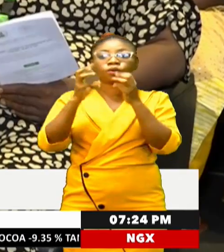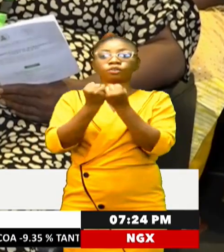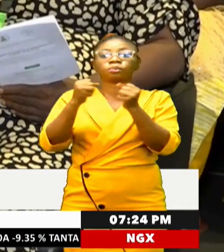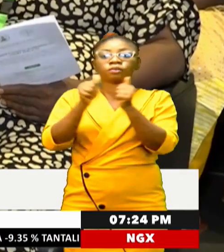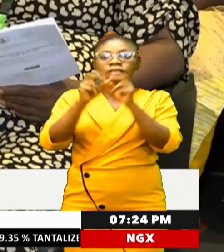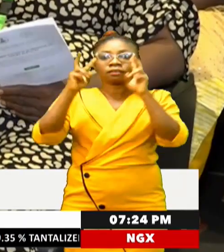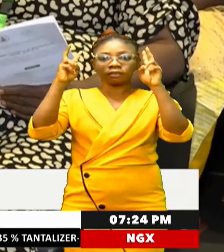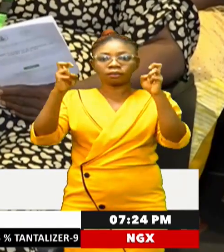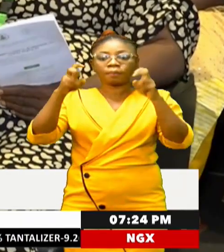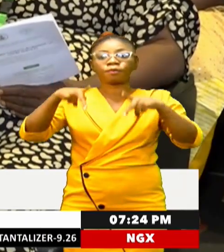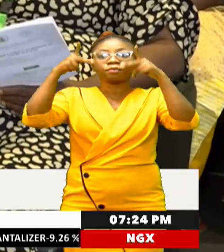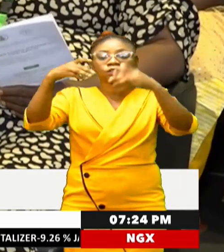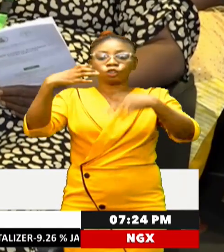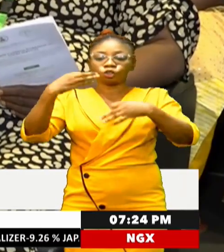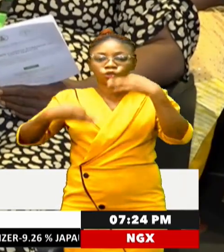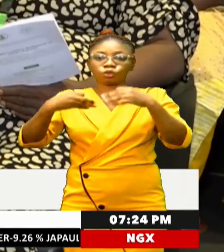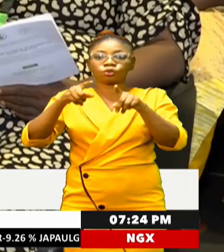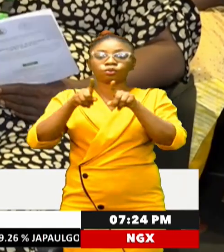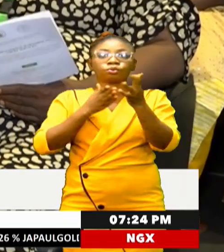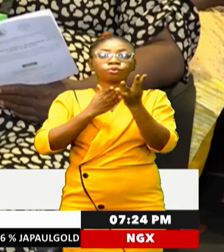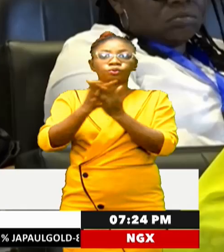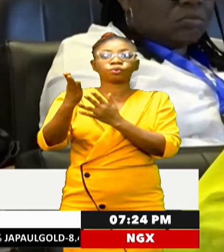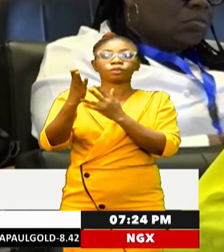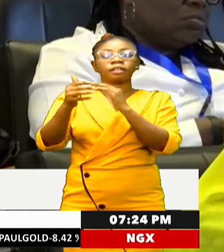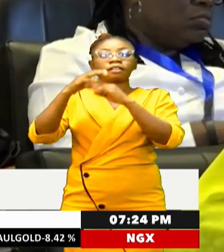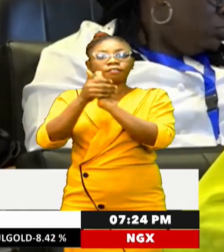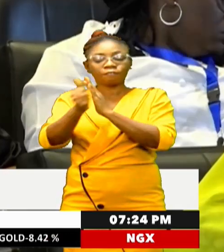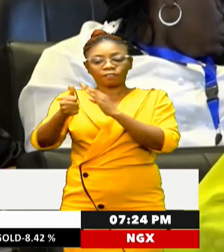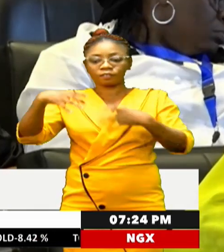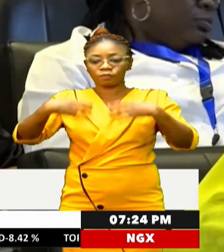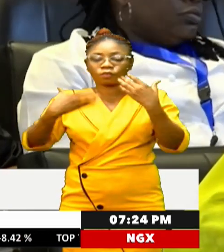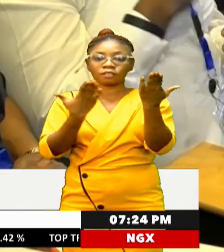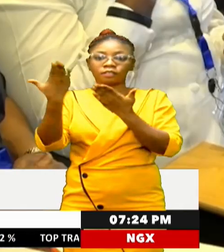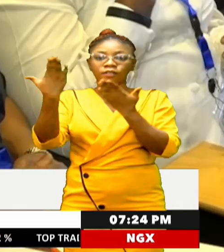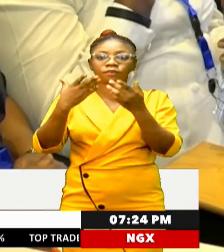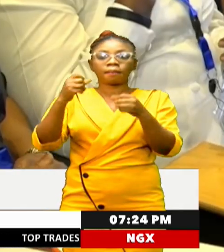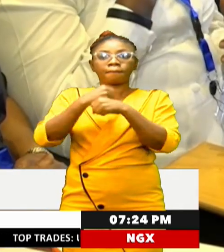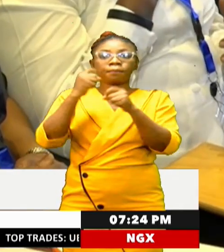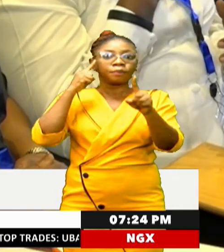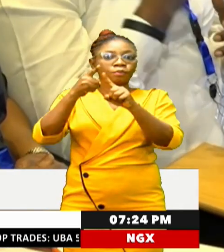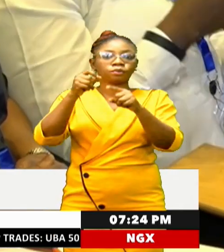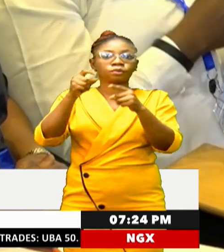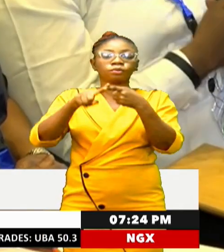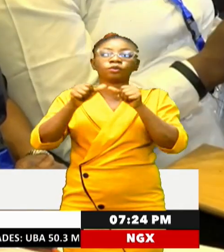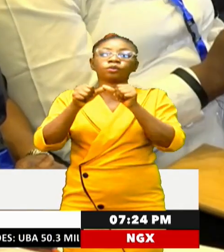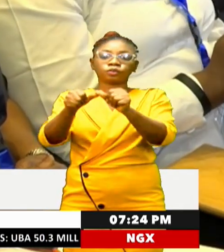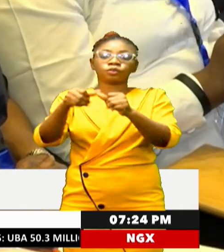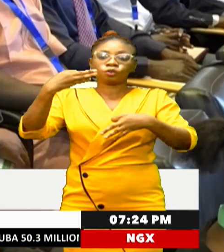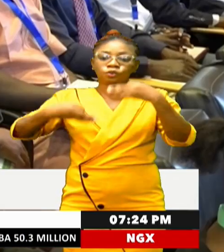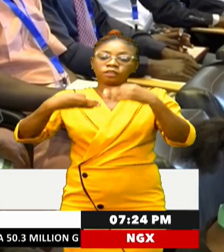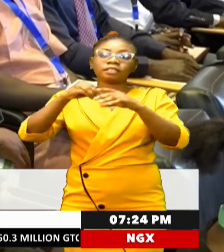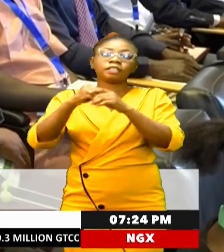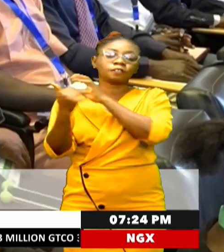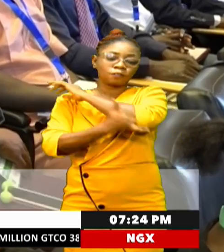Advancing Justice Through Effective Court Services is aimed at maintaining judicial integrity in the country. In